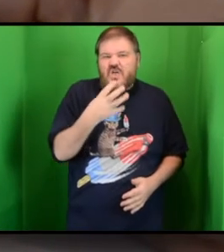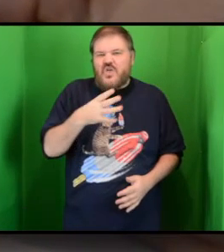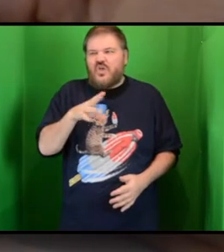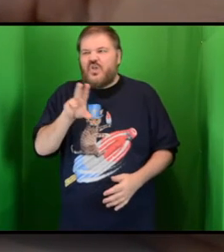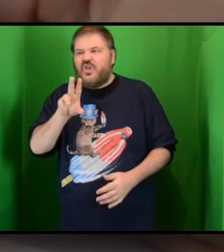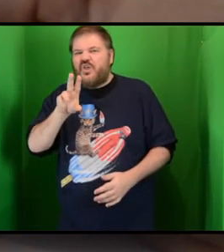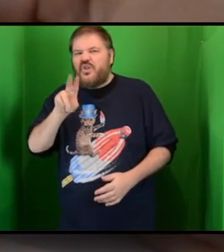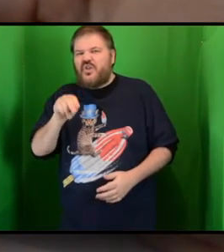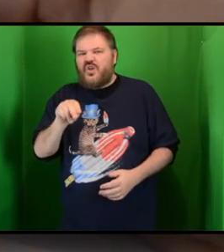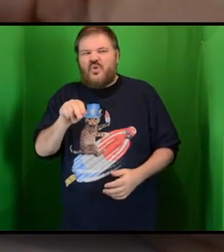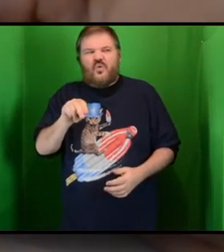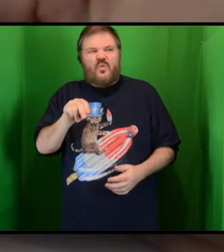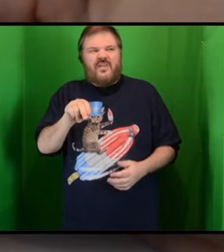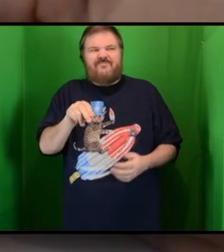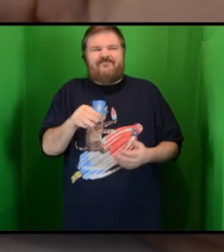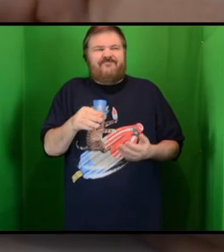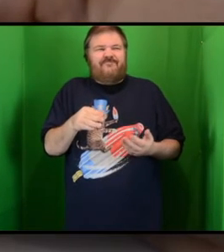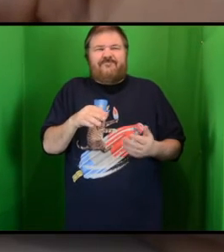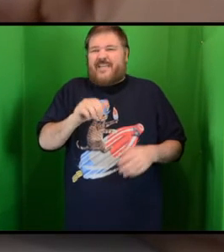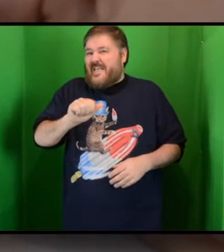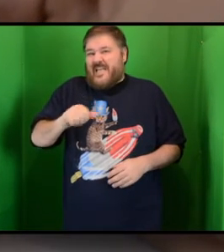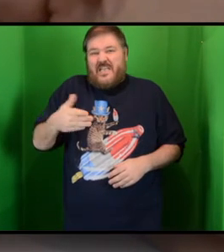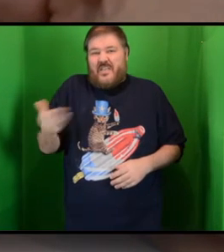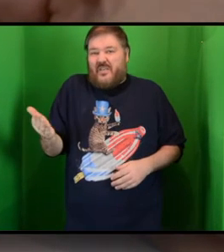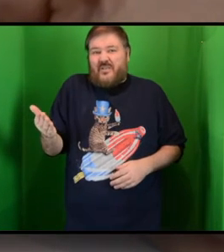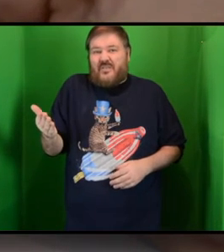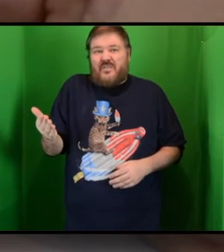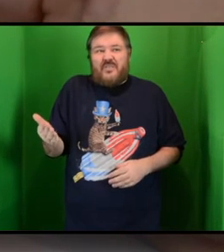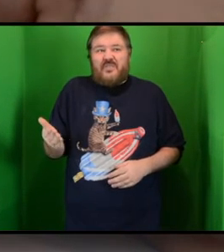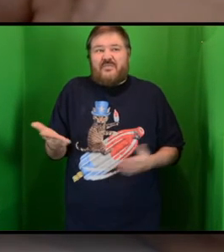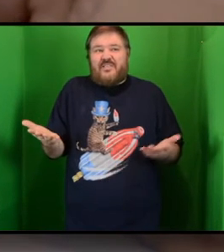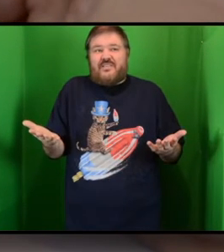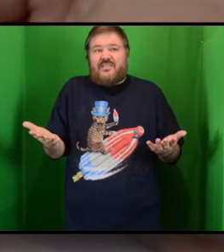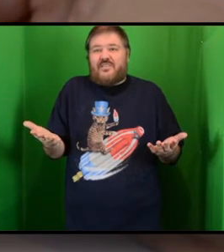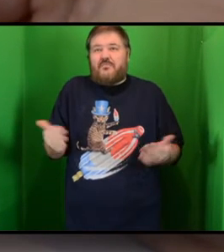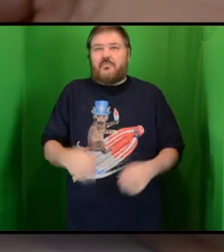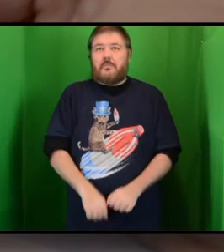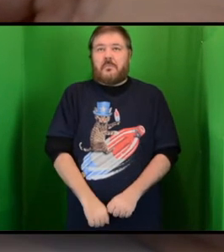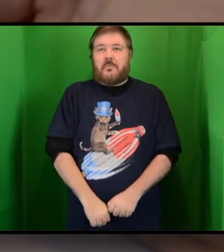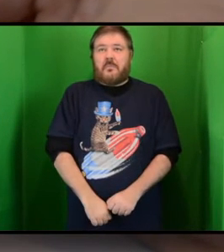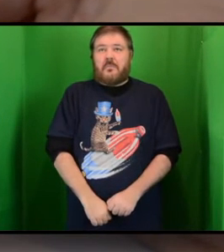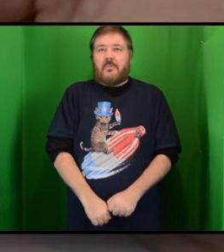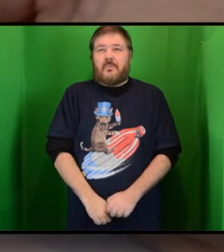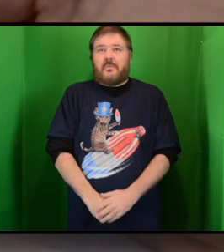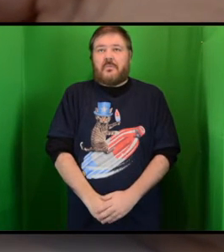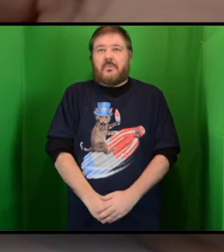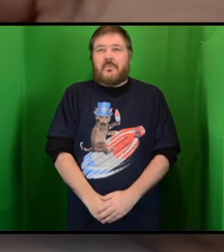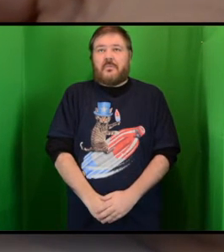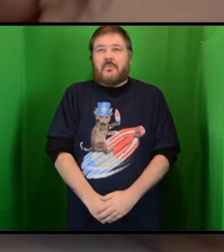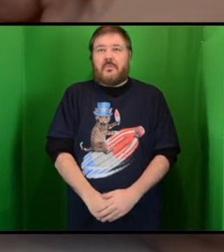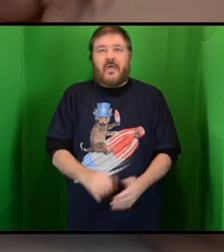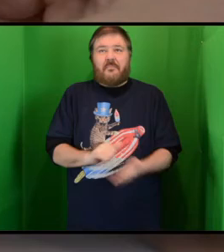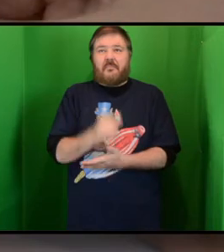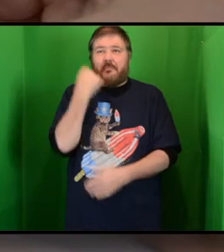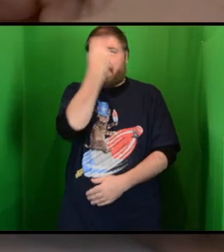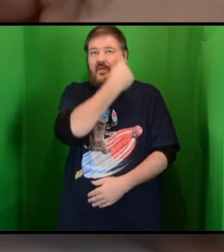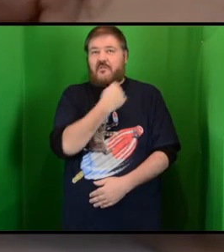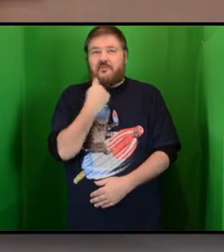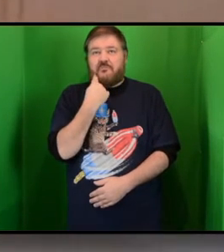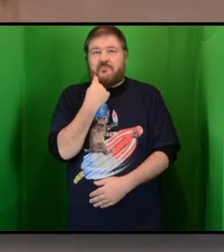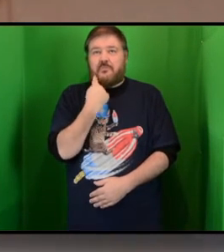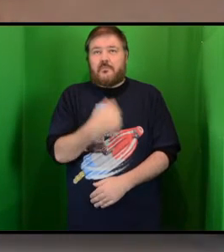peaceful, to tell you the truth. So that's why I gave him a 3-star. Okay,